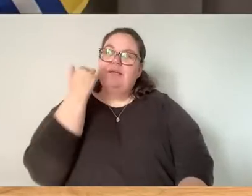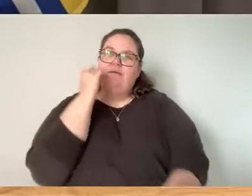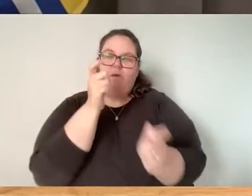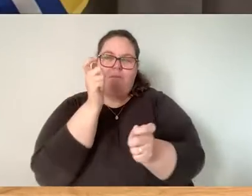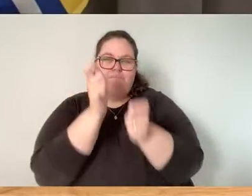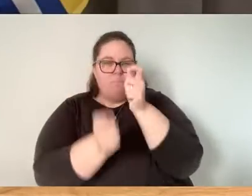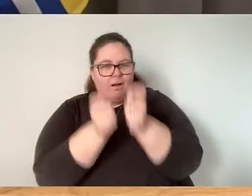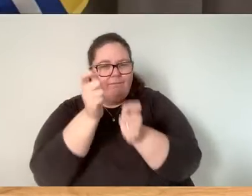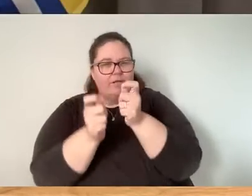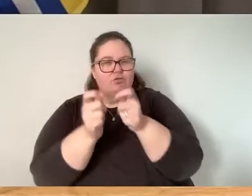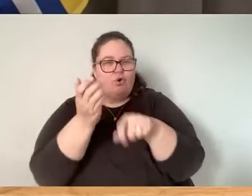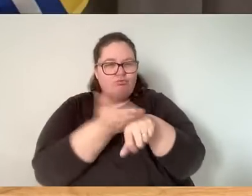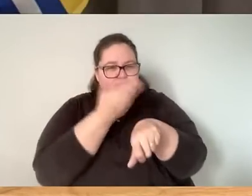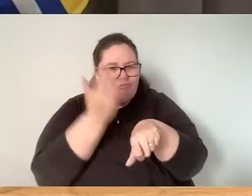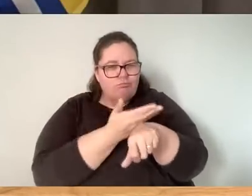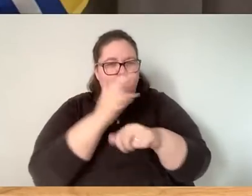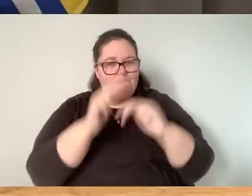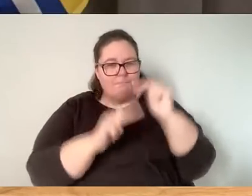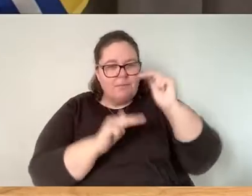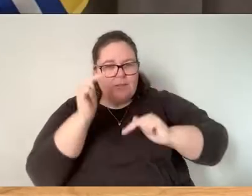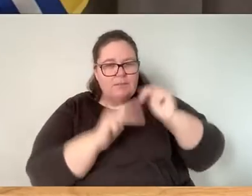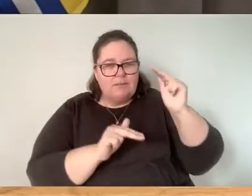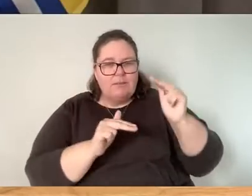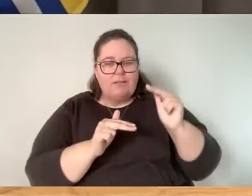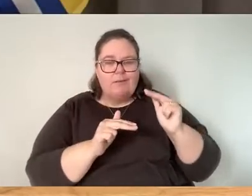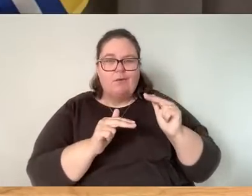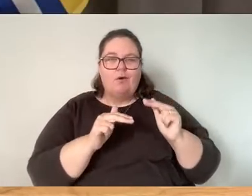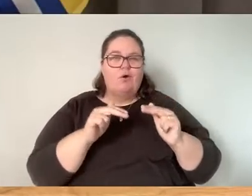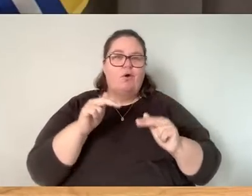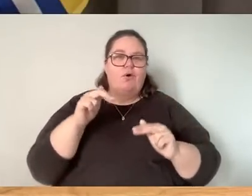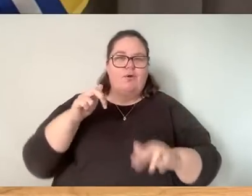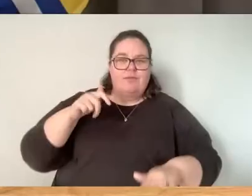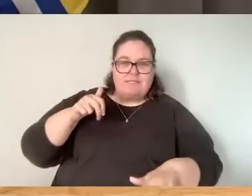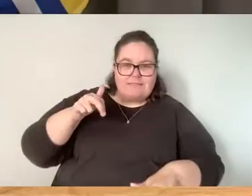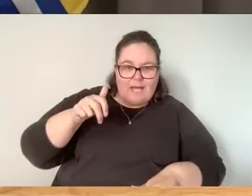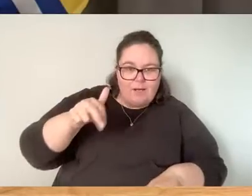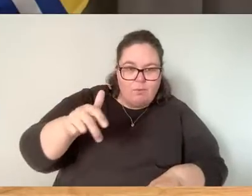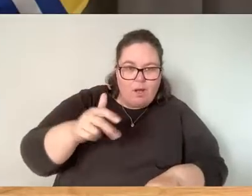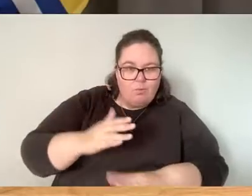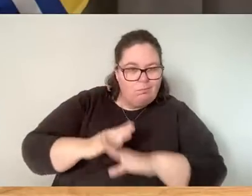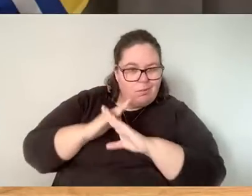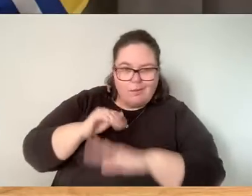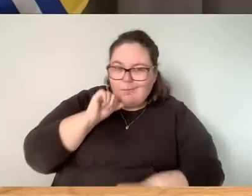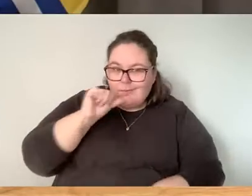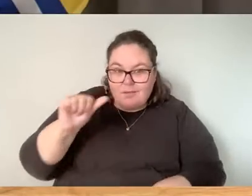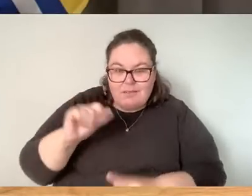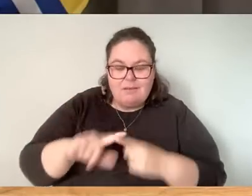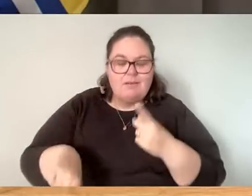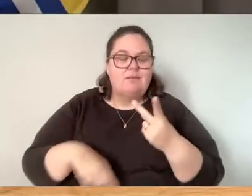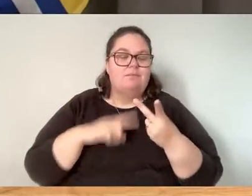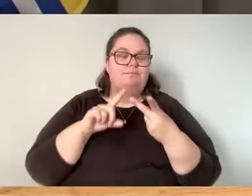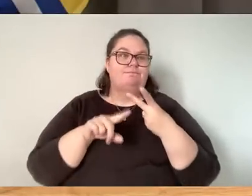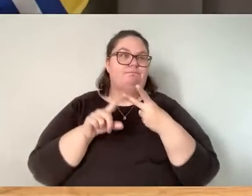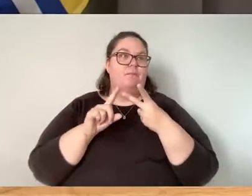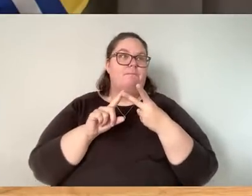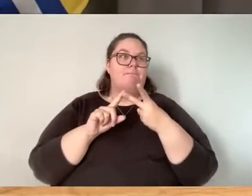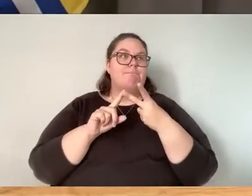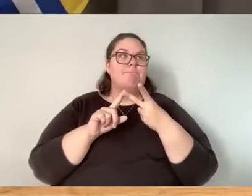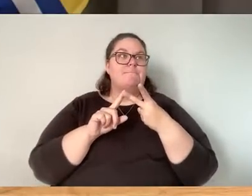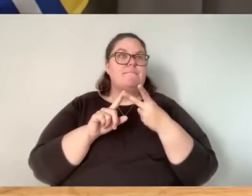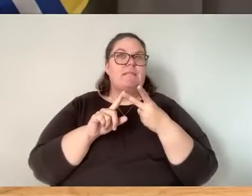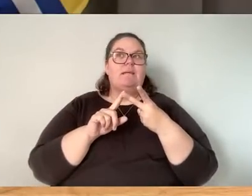on a building, the sidewalk is not blocked, making sure that people who's having